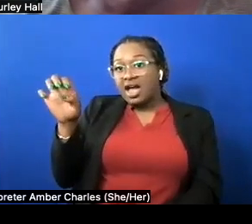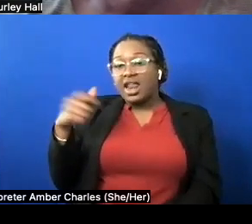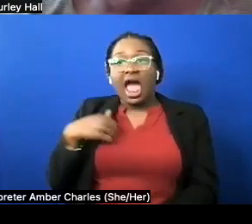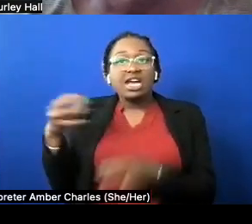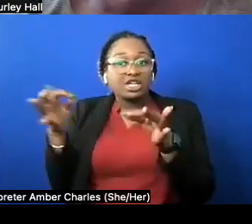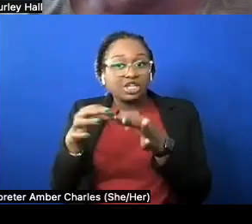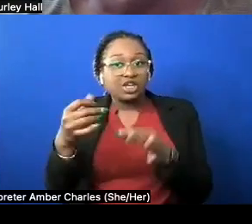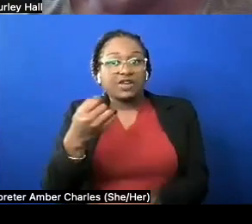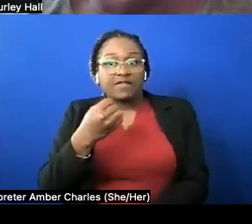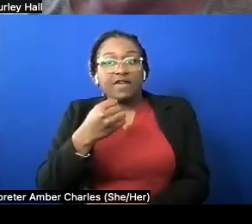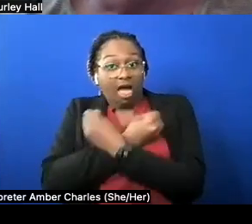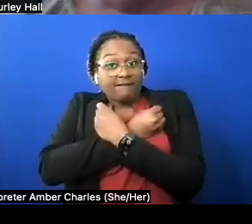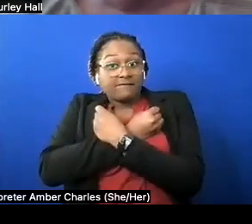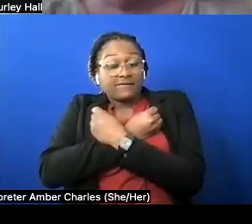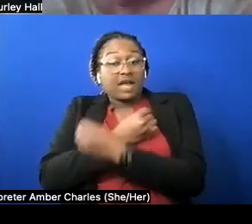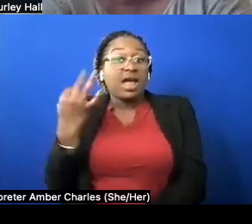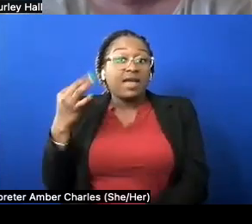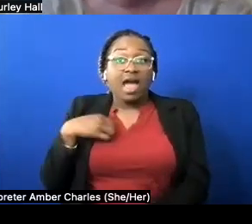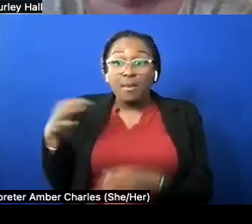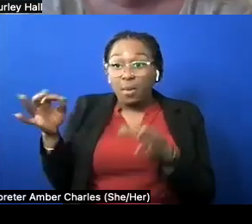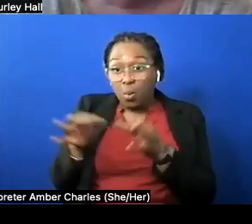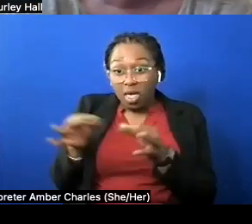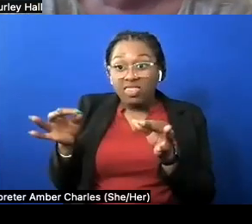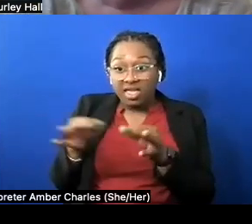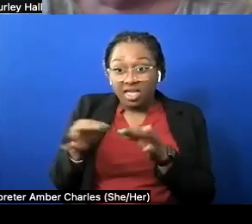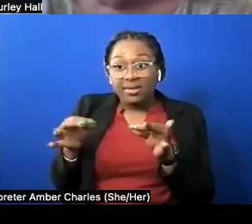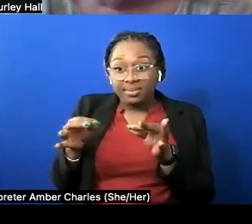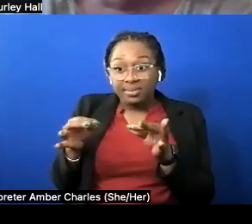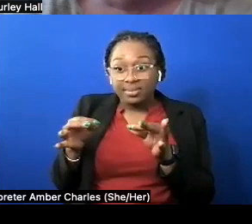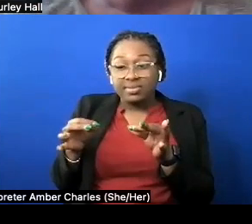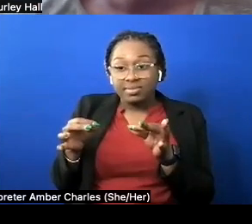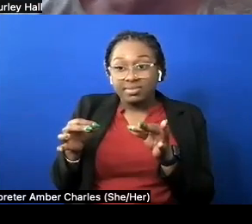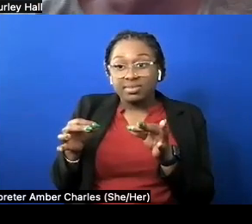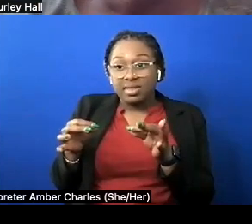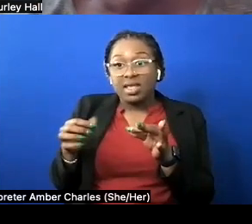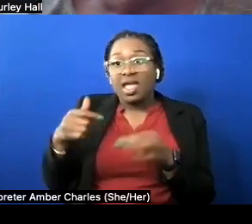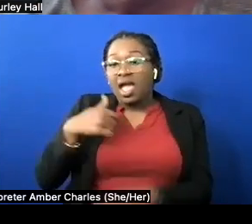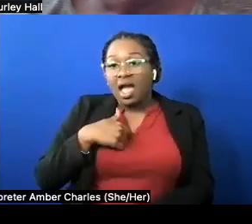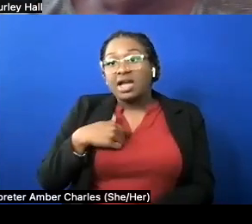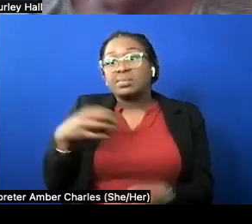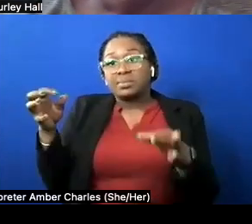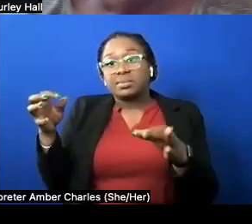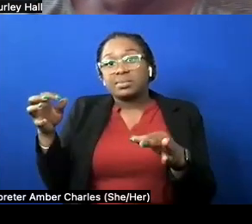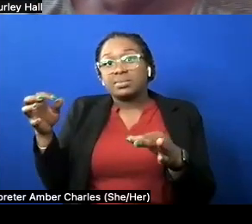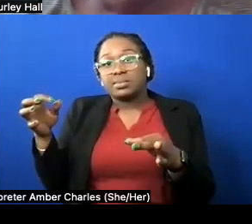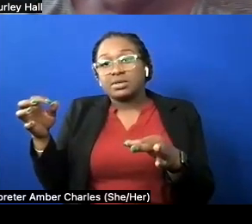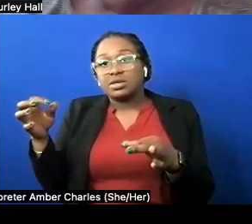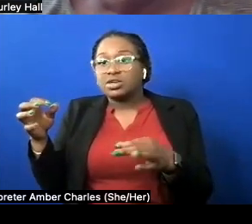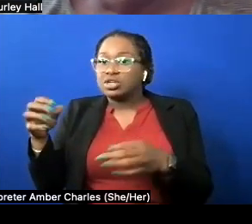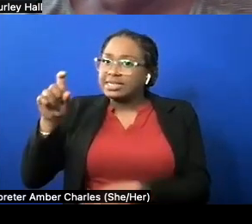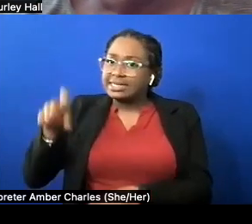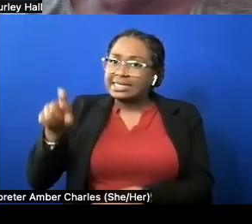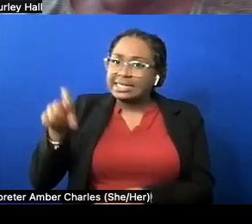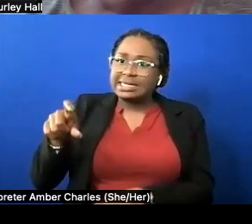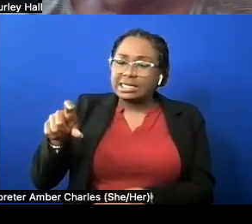of love. If I am worthy, then I am deserving of protection. Heavy on the